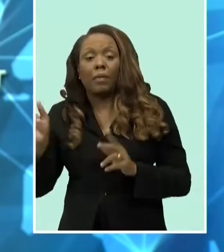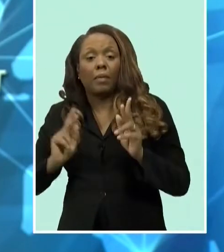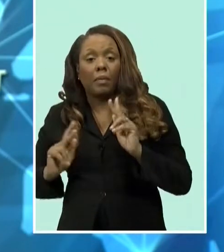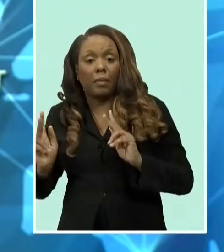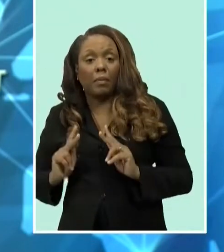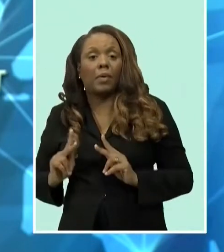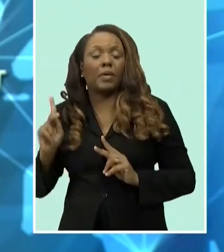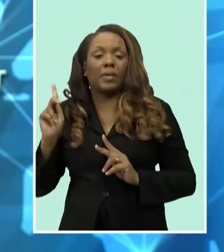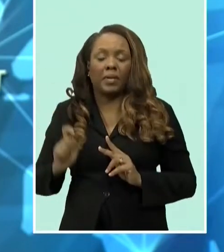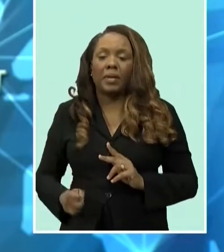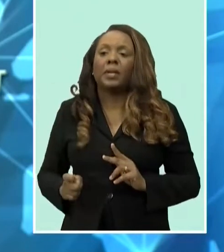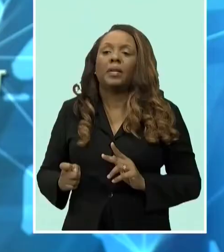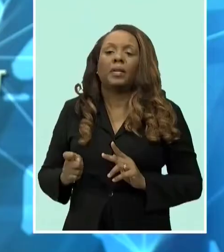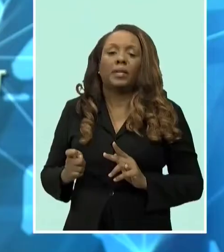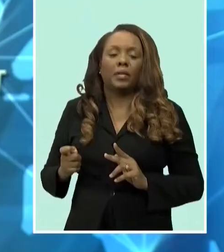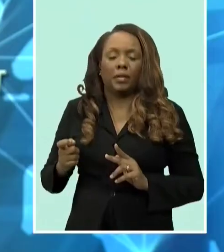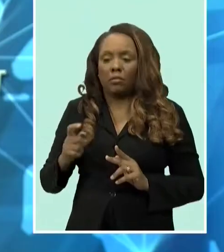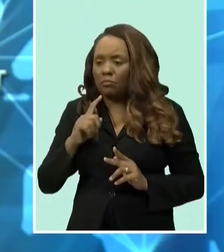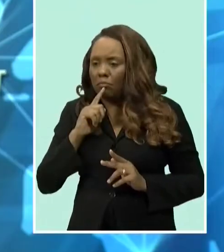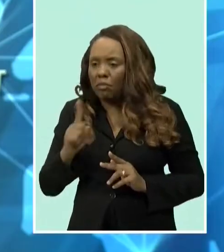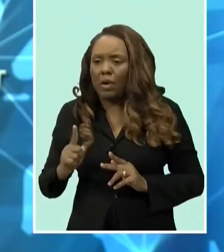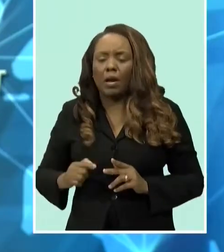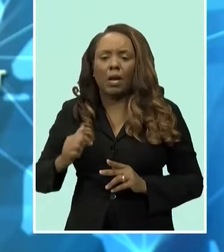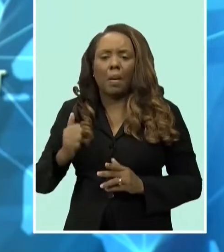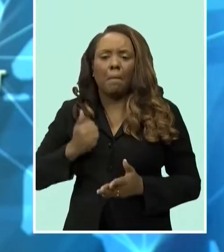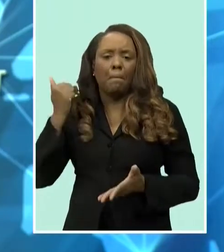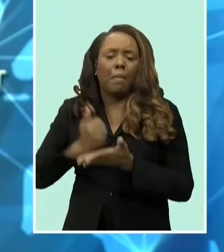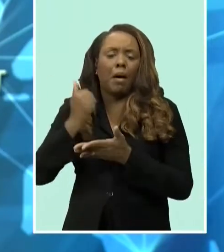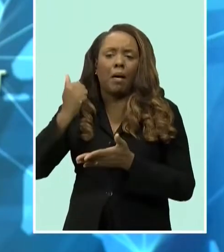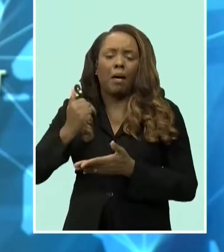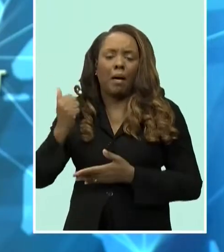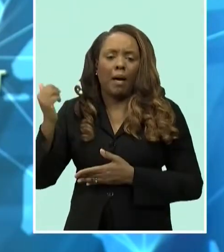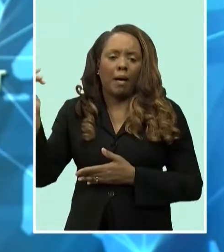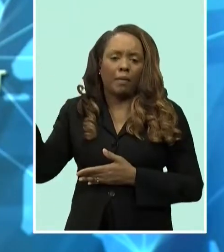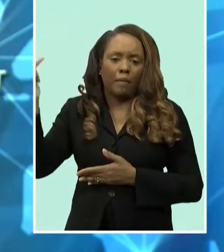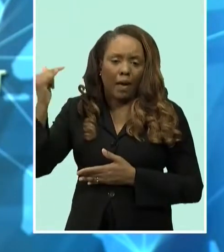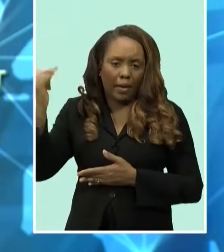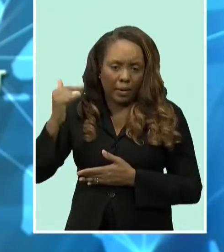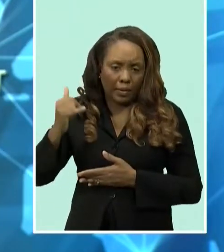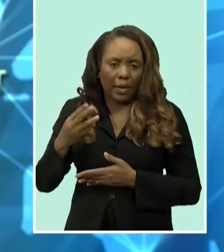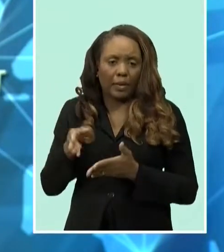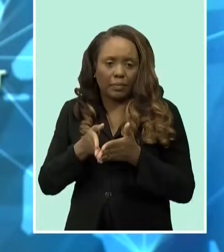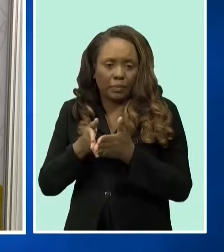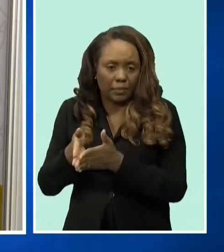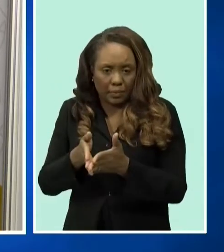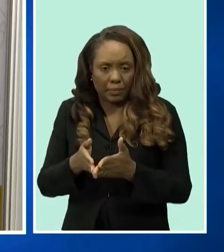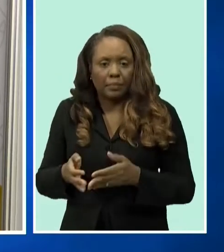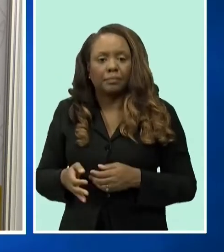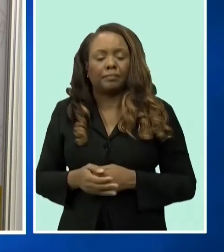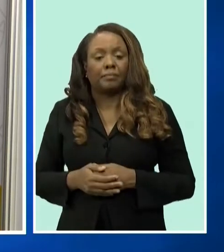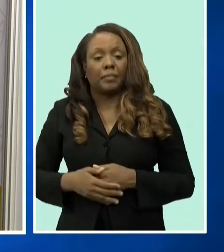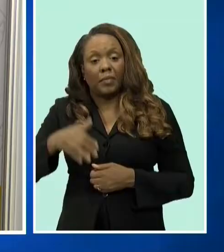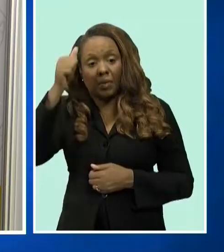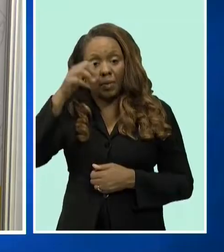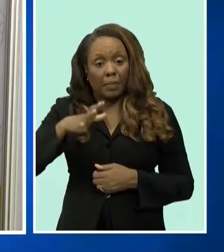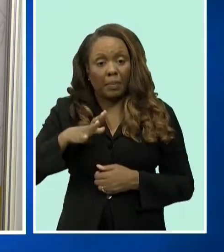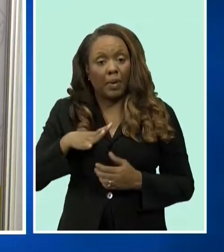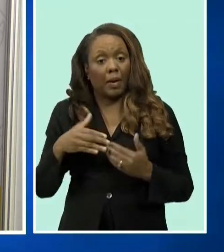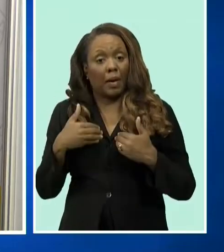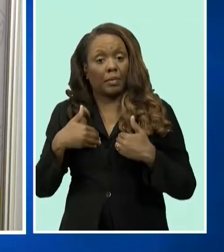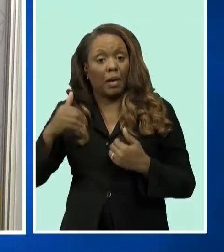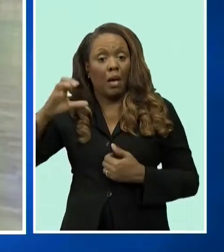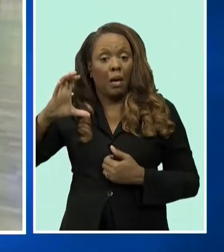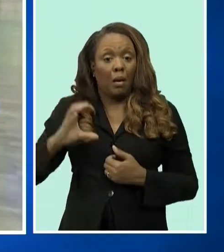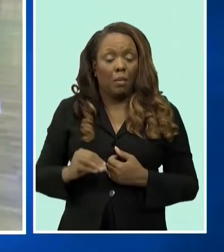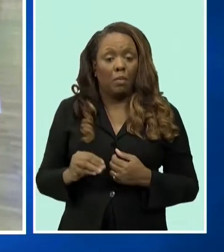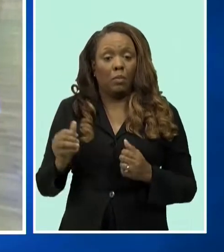sea transportation. Vincent Okiki is the sales and marketing manager of Best Af Trading. It's a company that